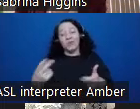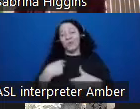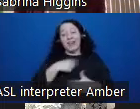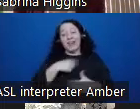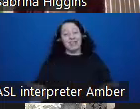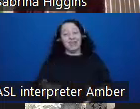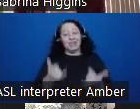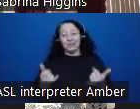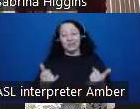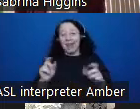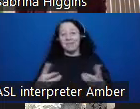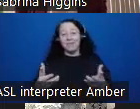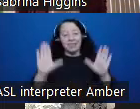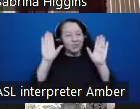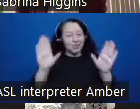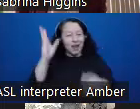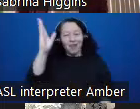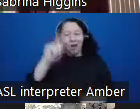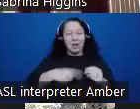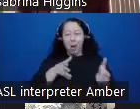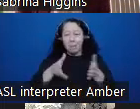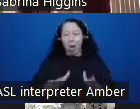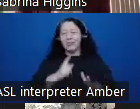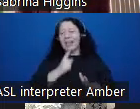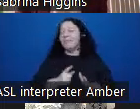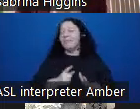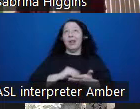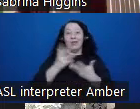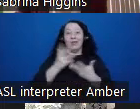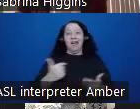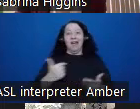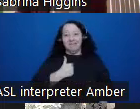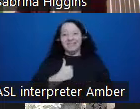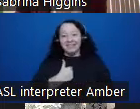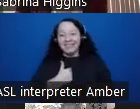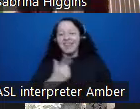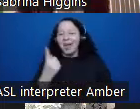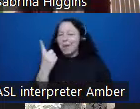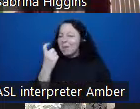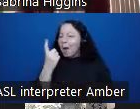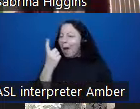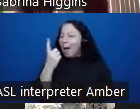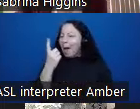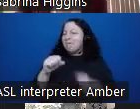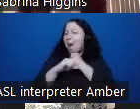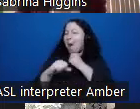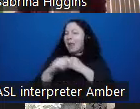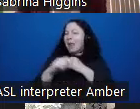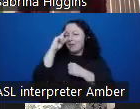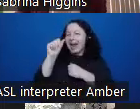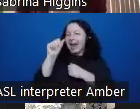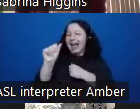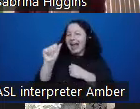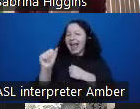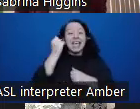give this great talk on potters. I really learned a lot. And just one more plug for the AIA. If you're not already a member,